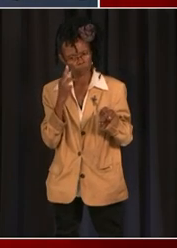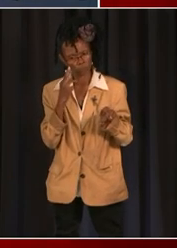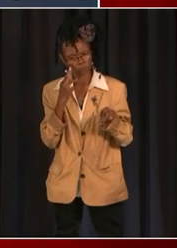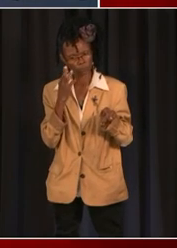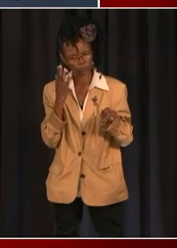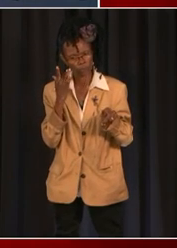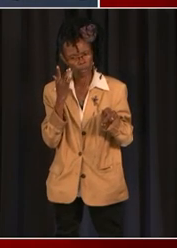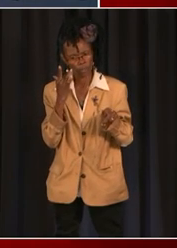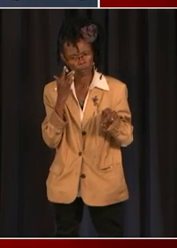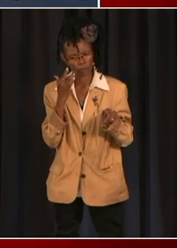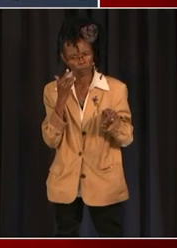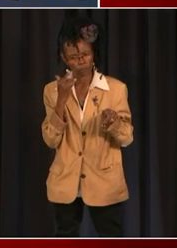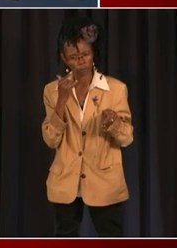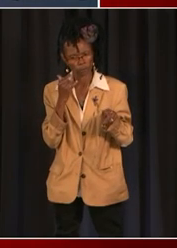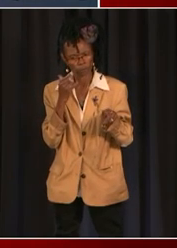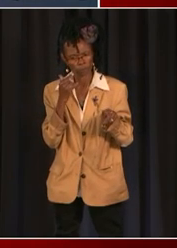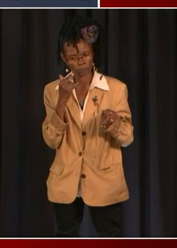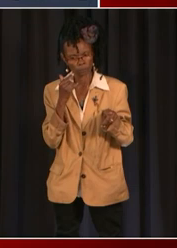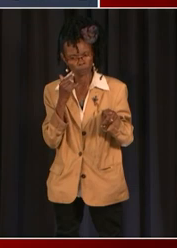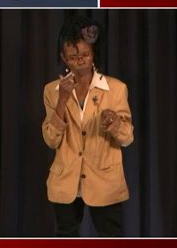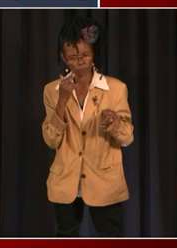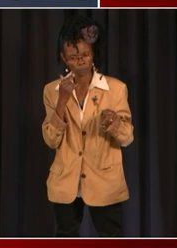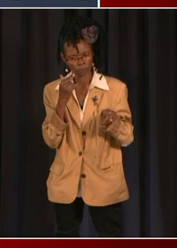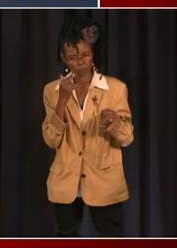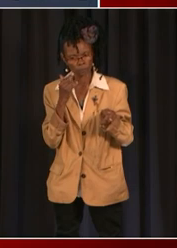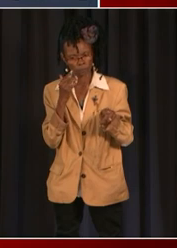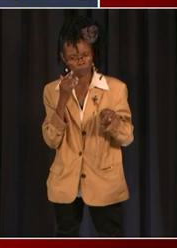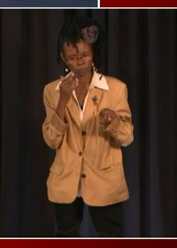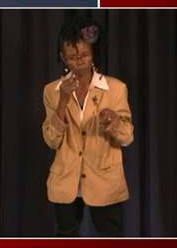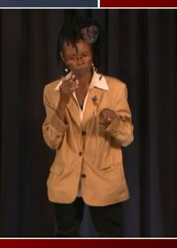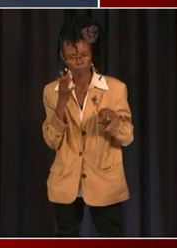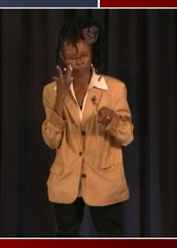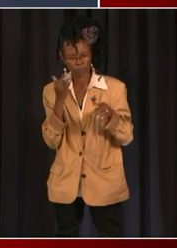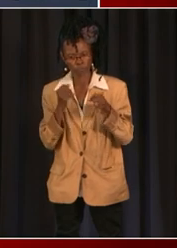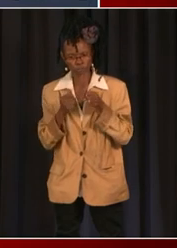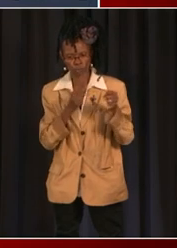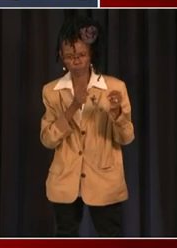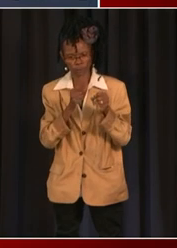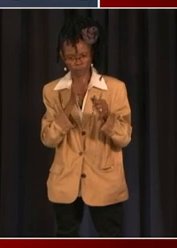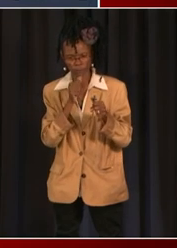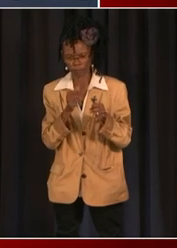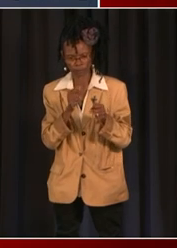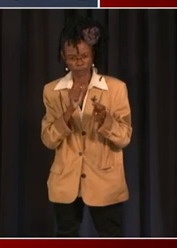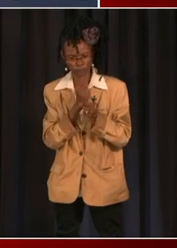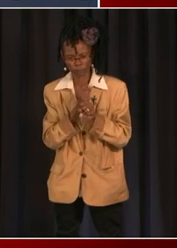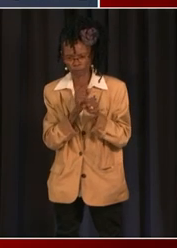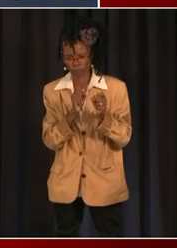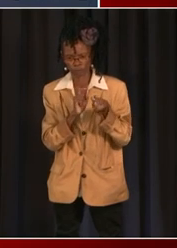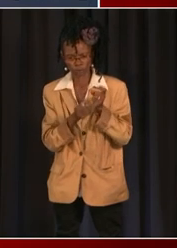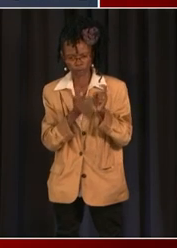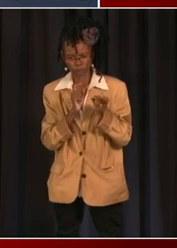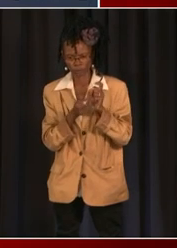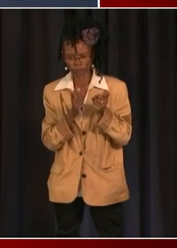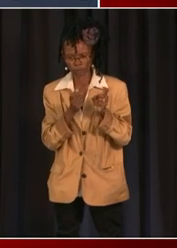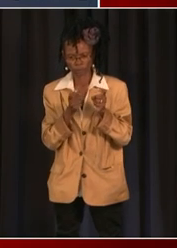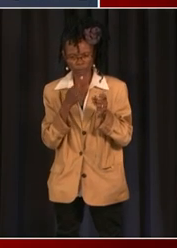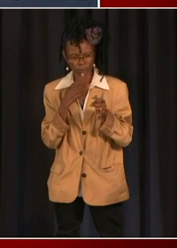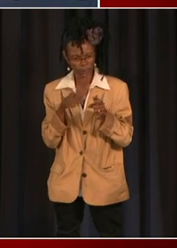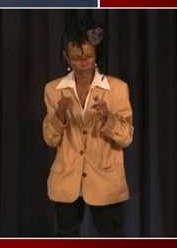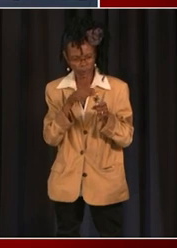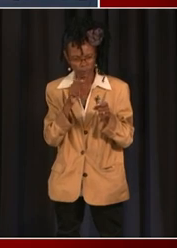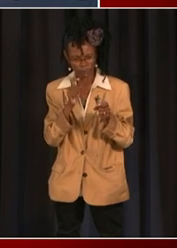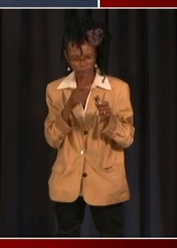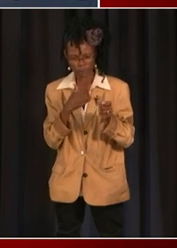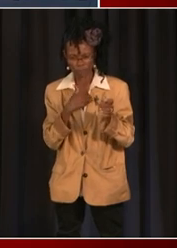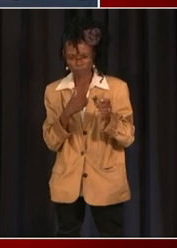why the strategy hasn't changed, that if a school has a smaller amount of consent forms, you would do a larger pool?